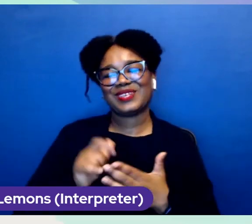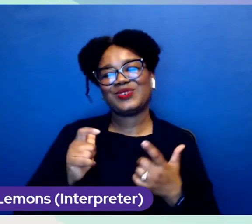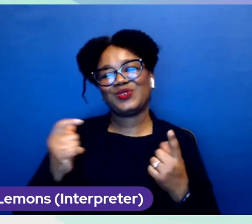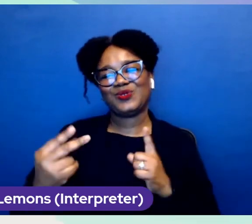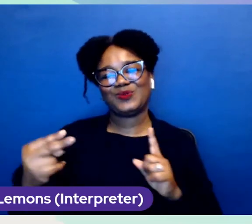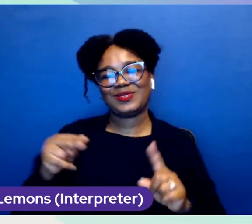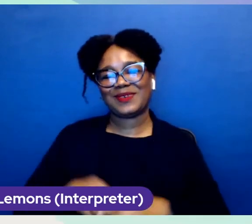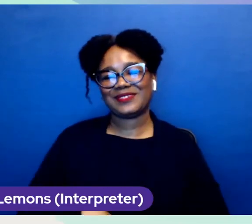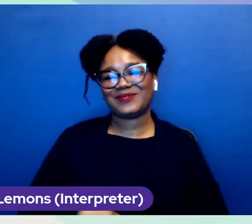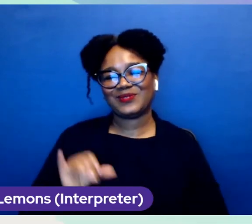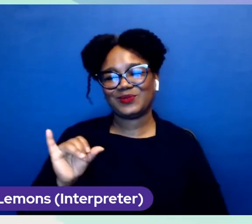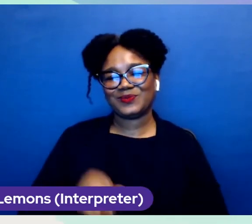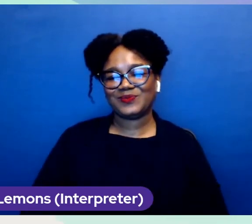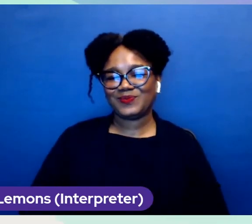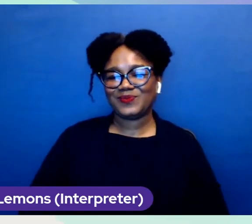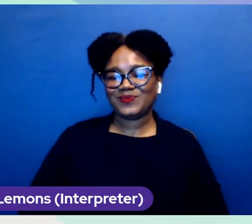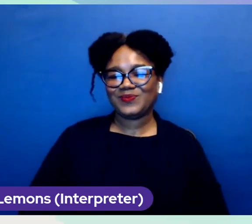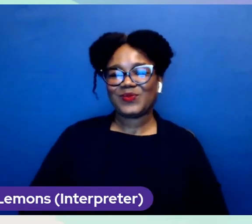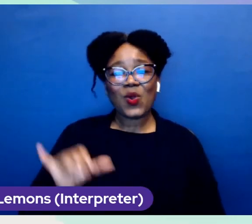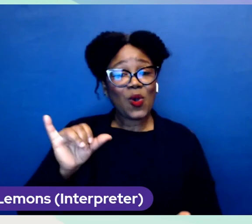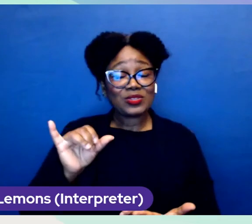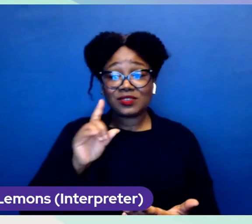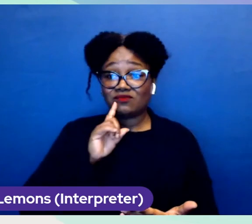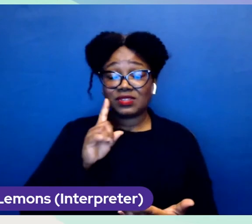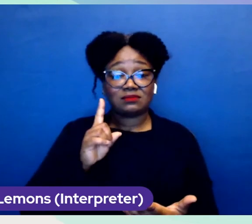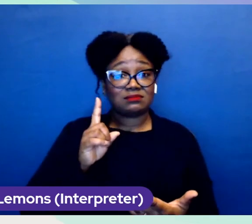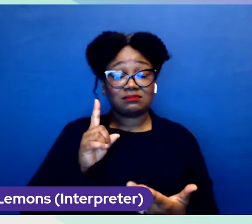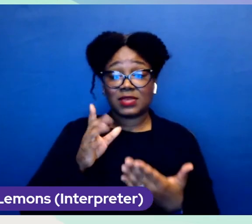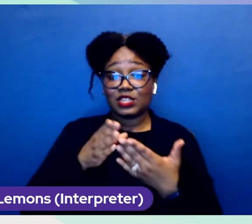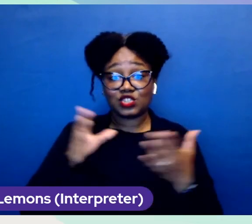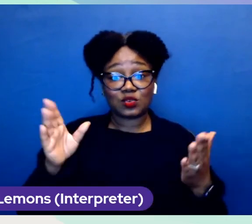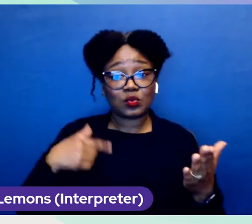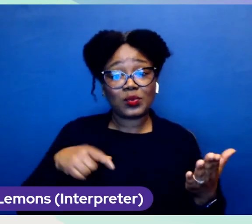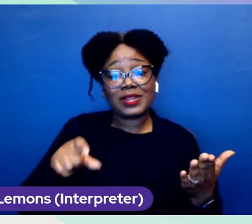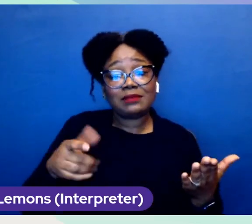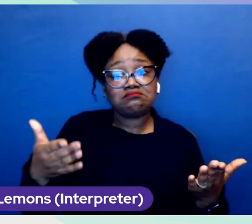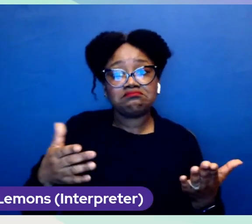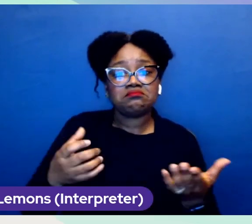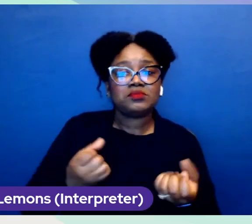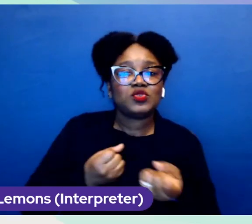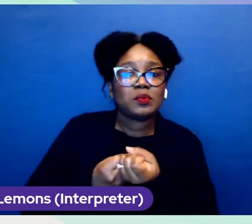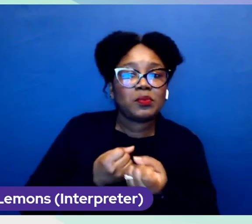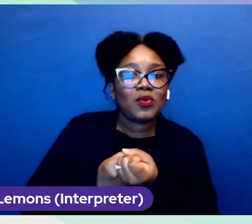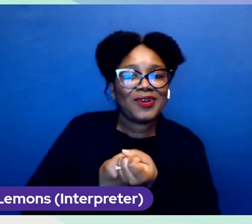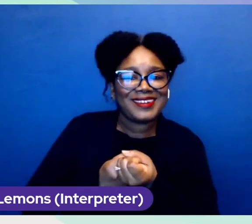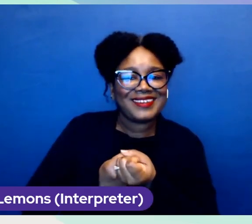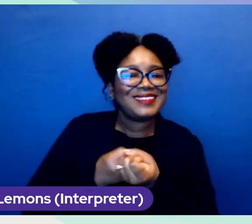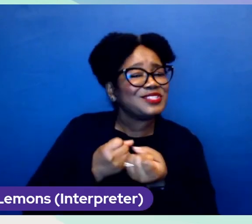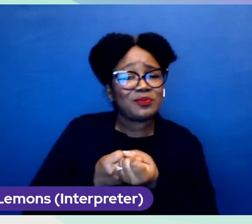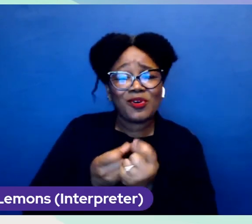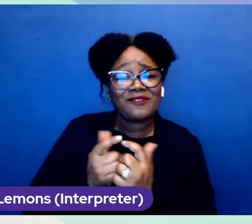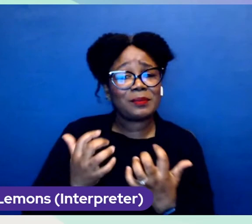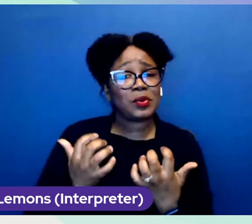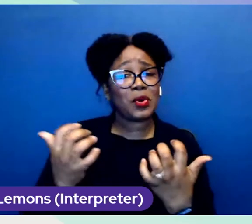we just need general support from our audiences, you know, in terms of, you know, when you go to gigs, support an